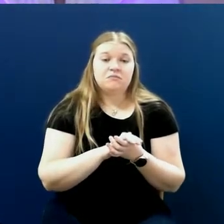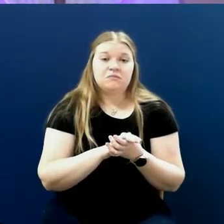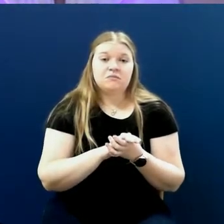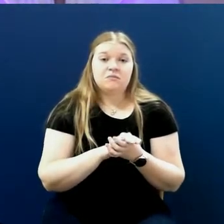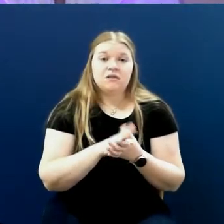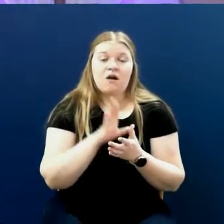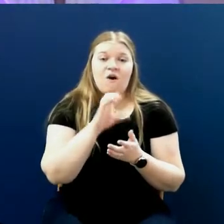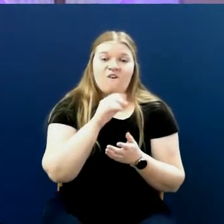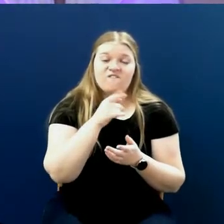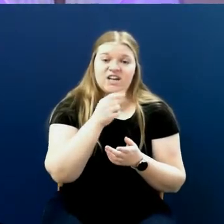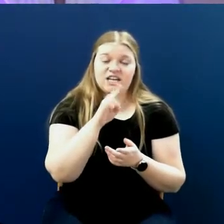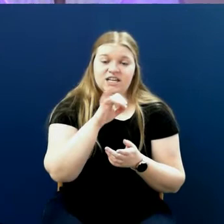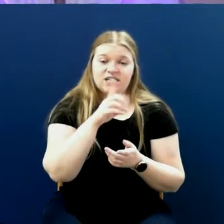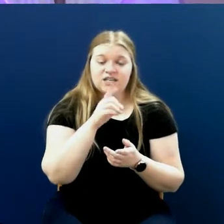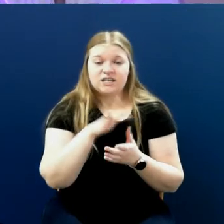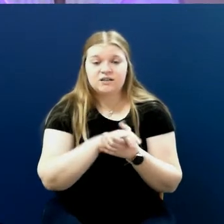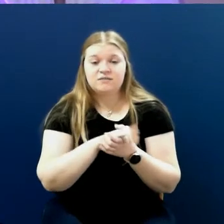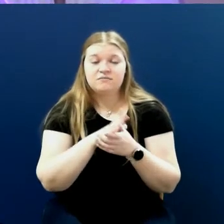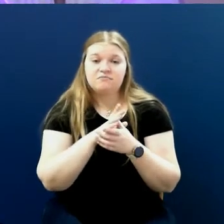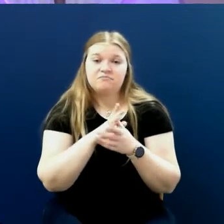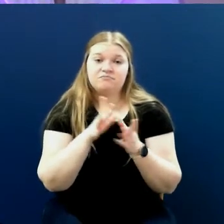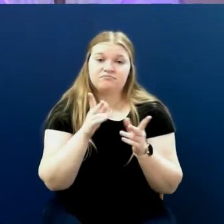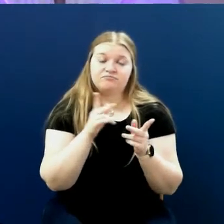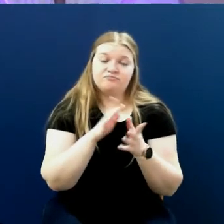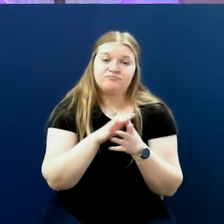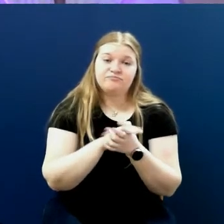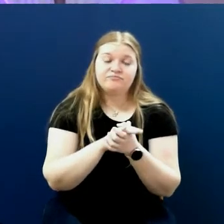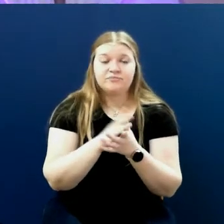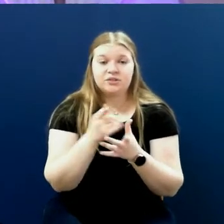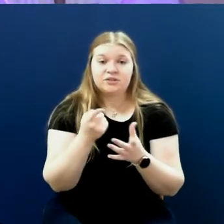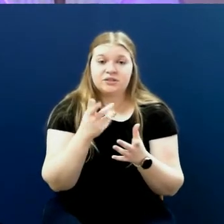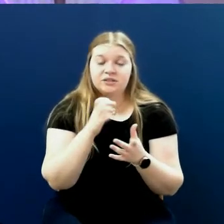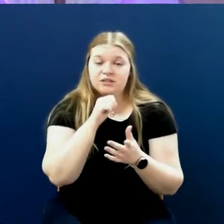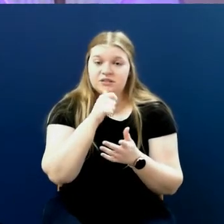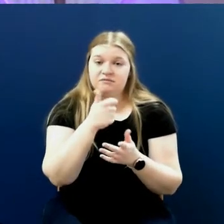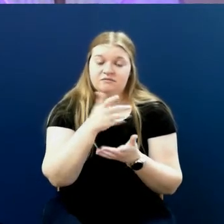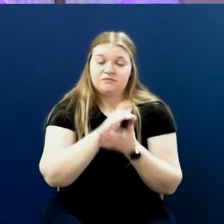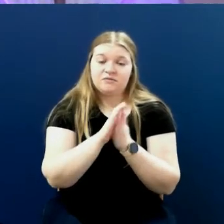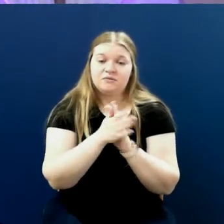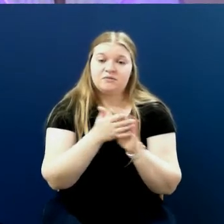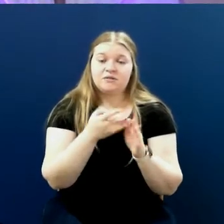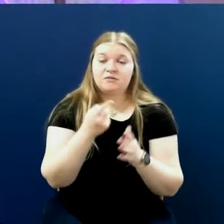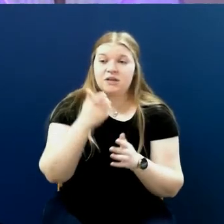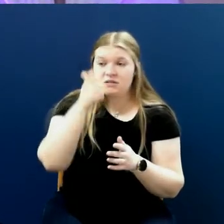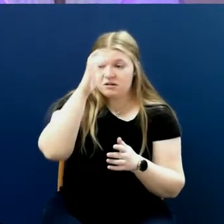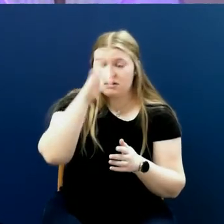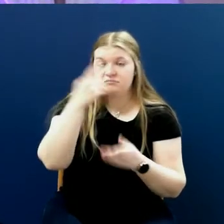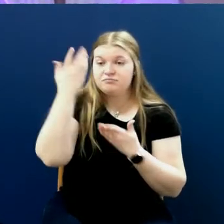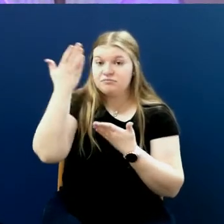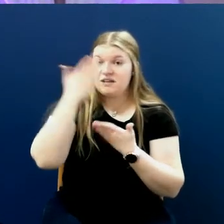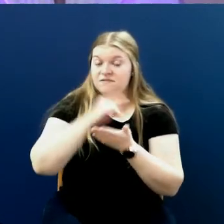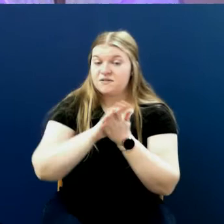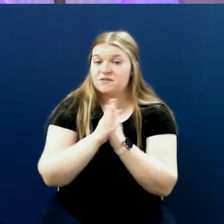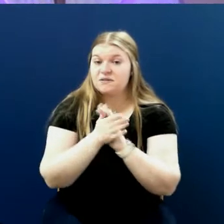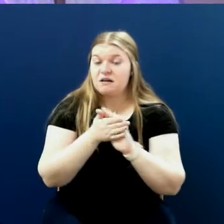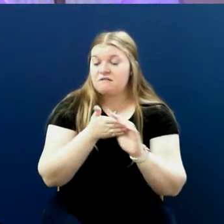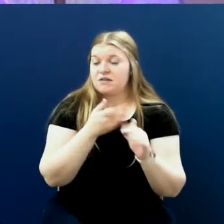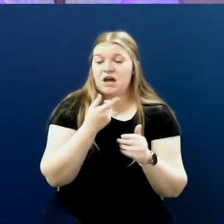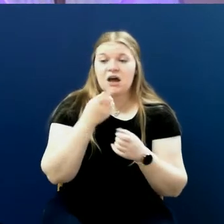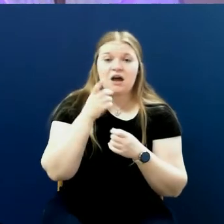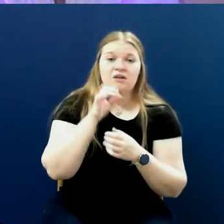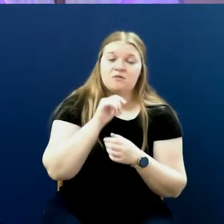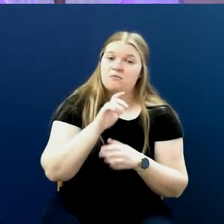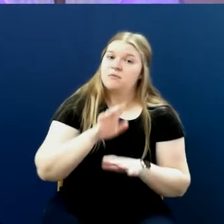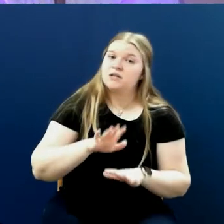an example, in our relationship with God. If somebody says, even though God extends forgiveness, I don't want to